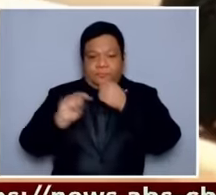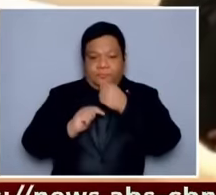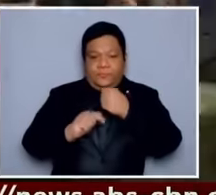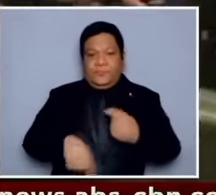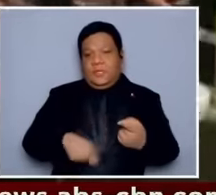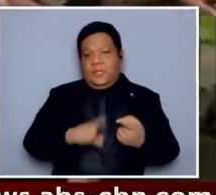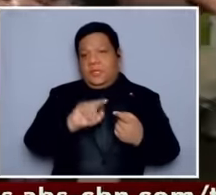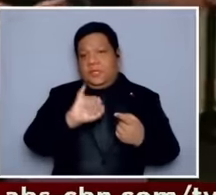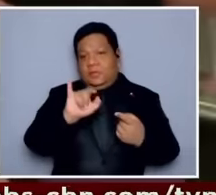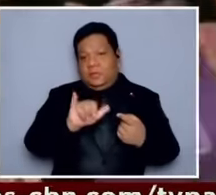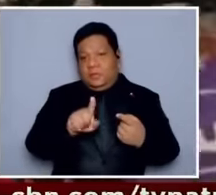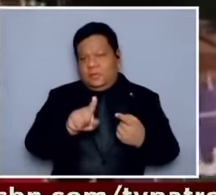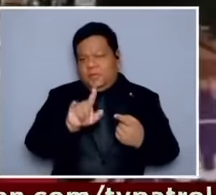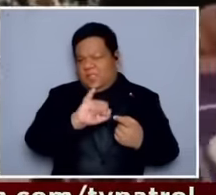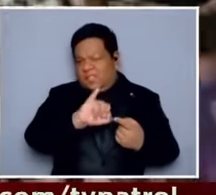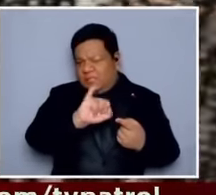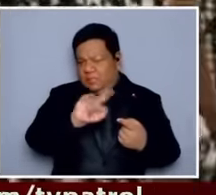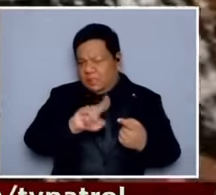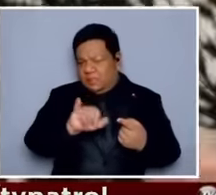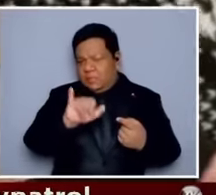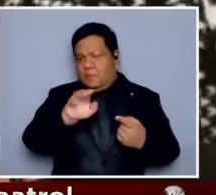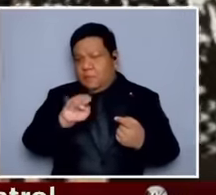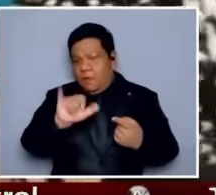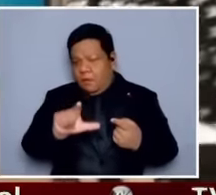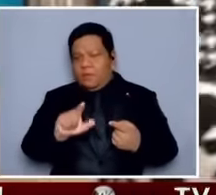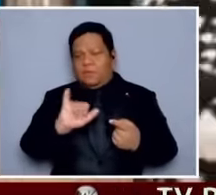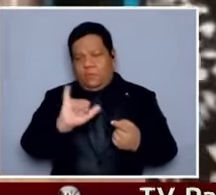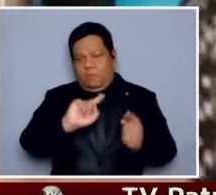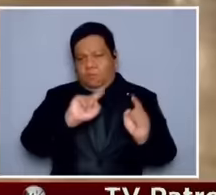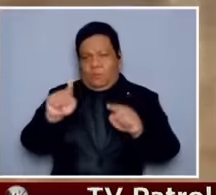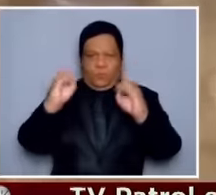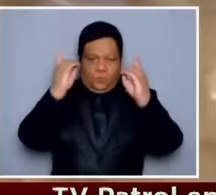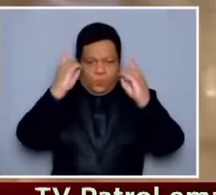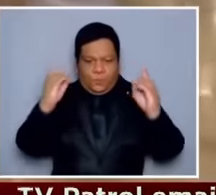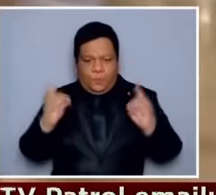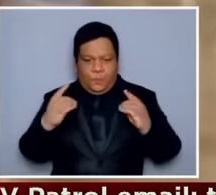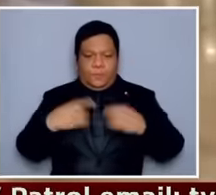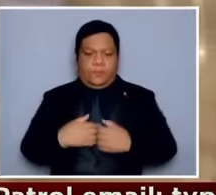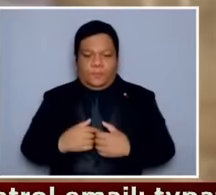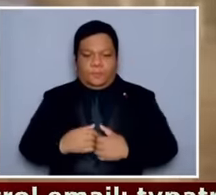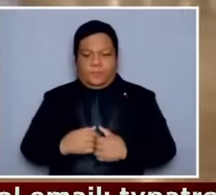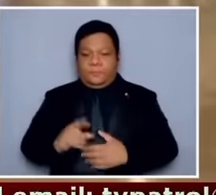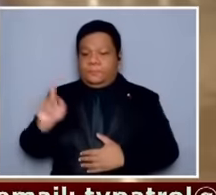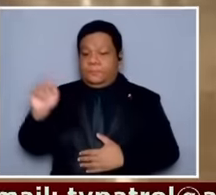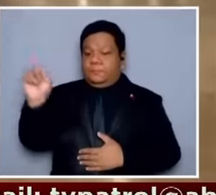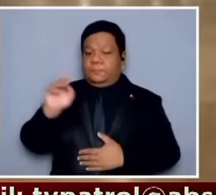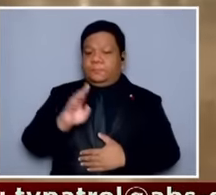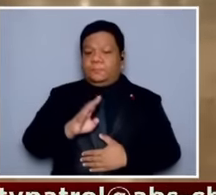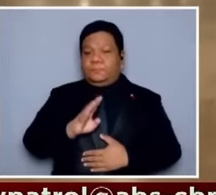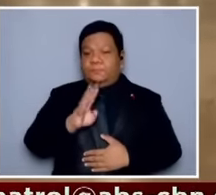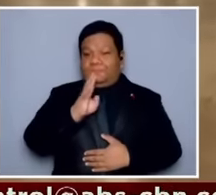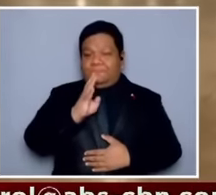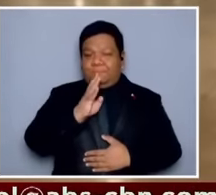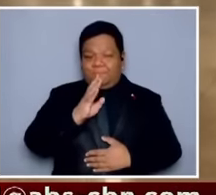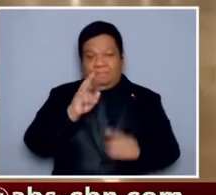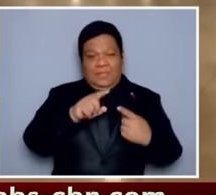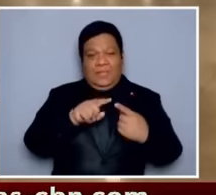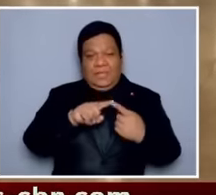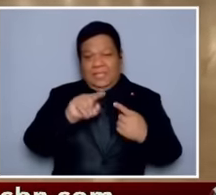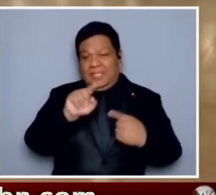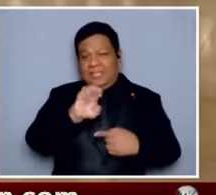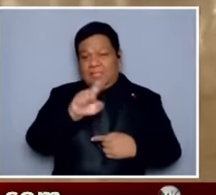nang ibuhos ang performance sa harap ng maraming Pinoy fans. This is crazy.